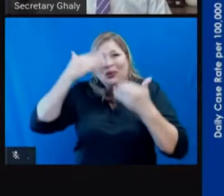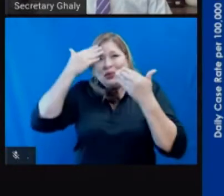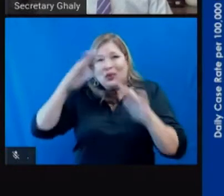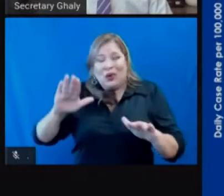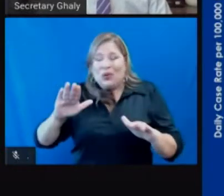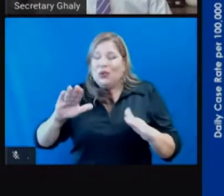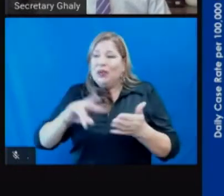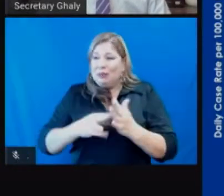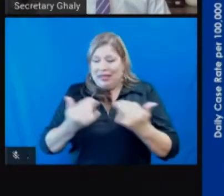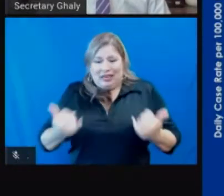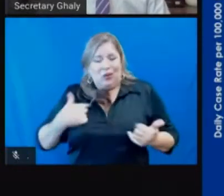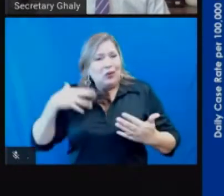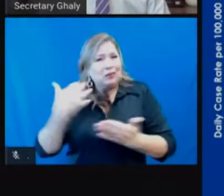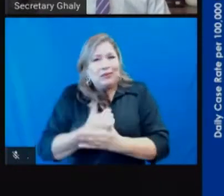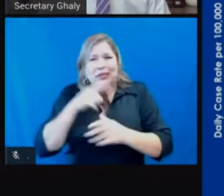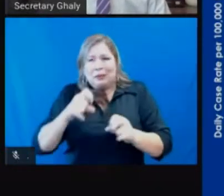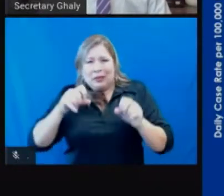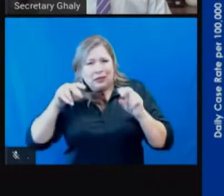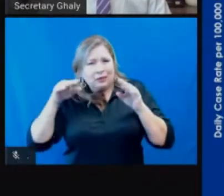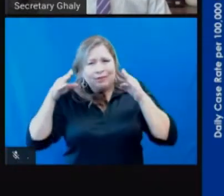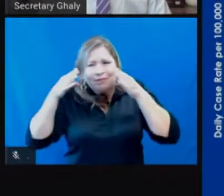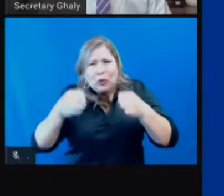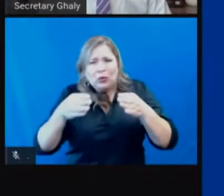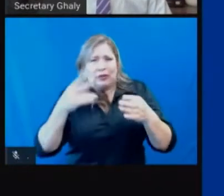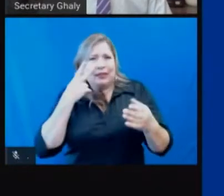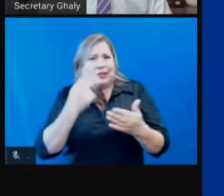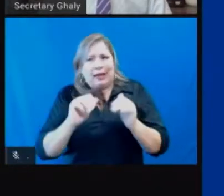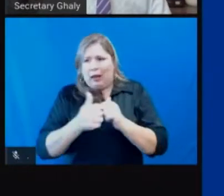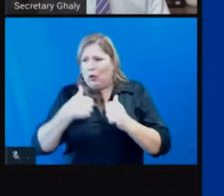all things we can do collectively across the state.